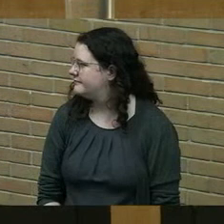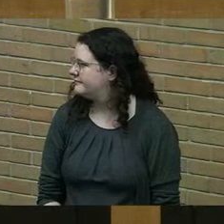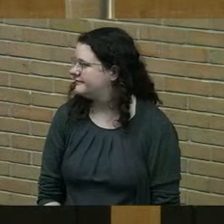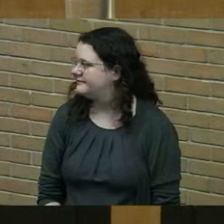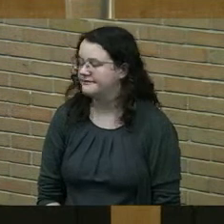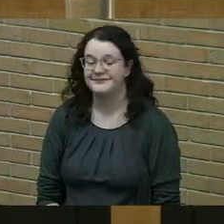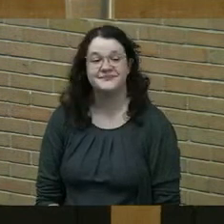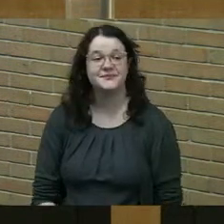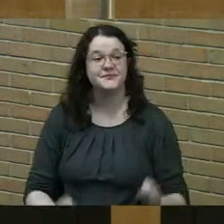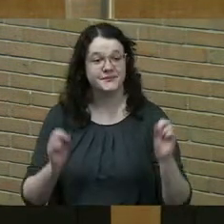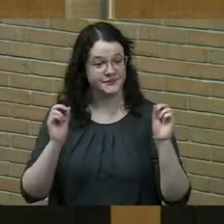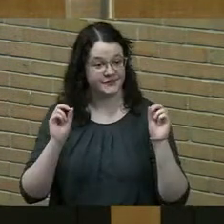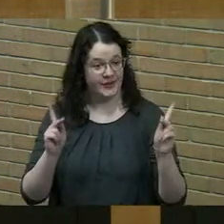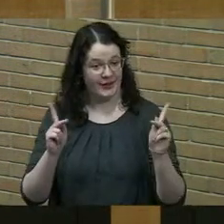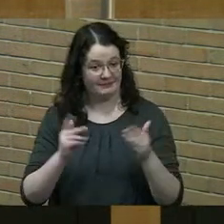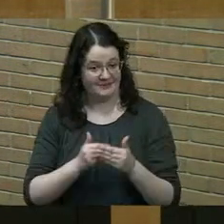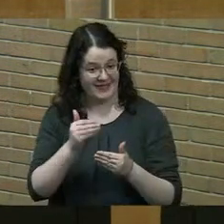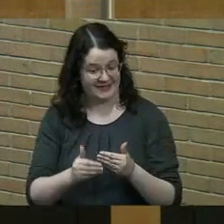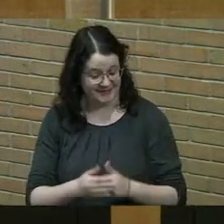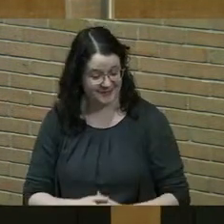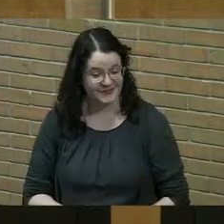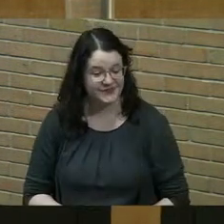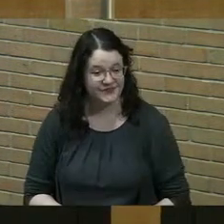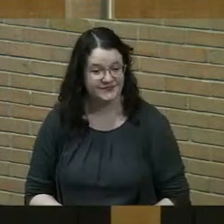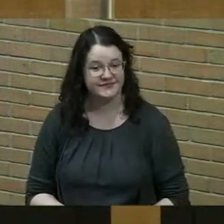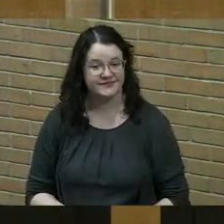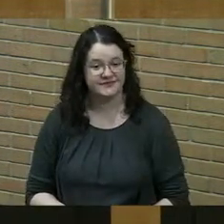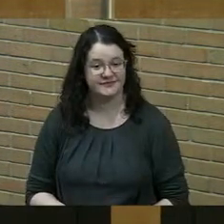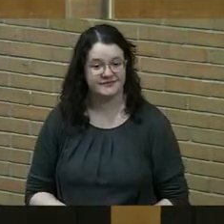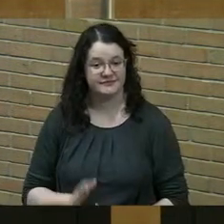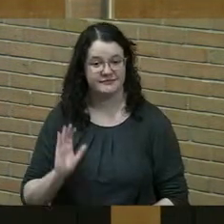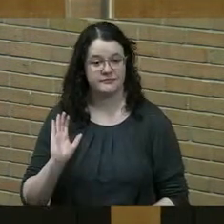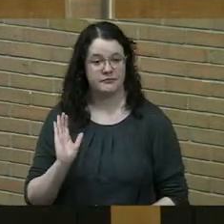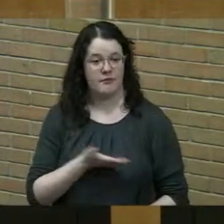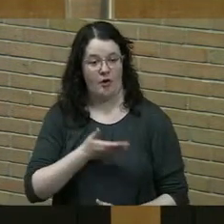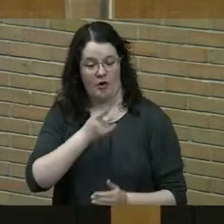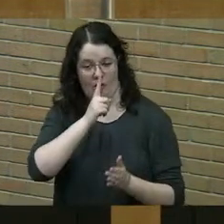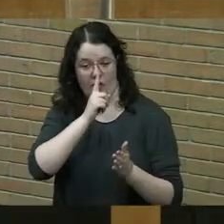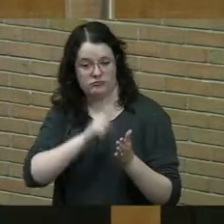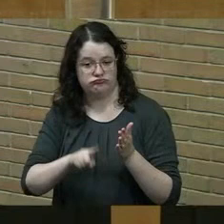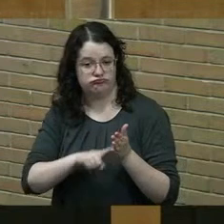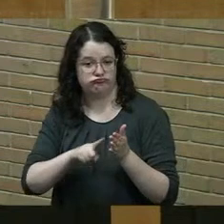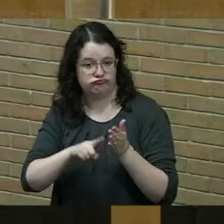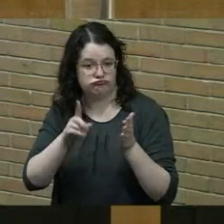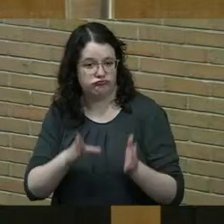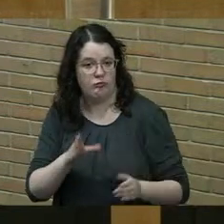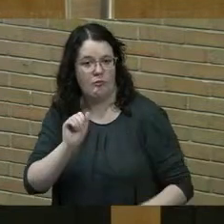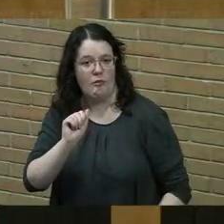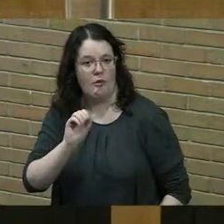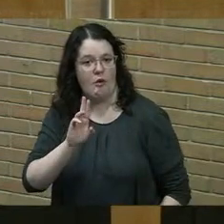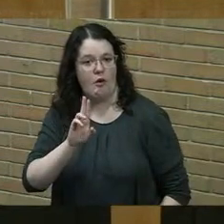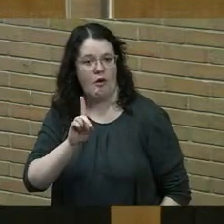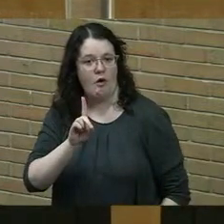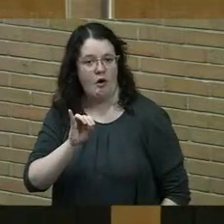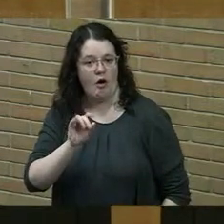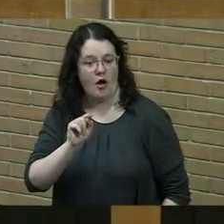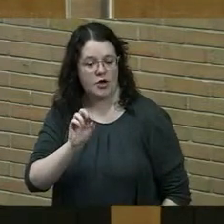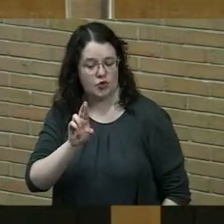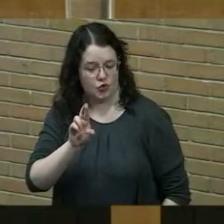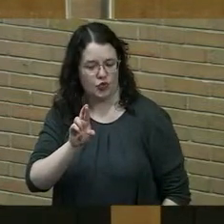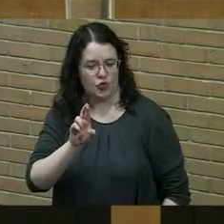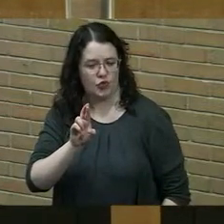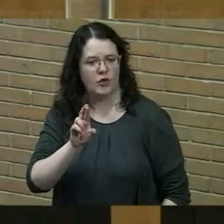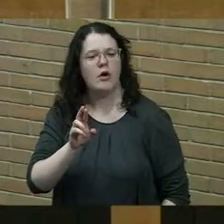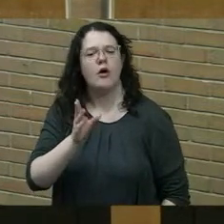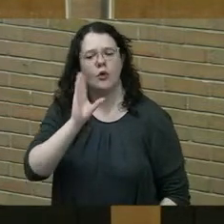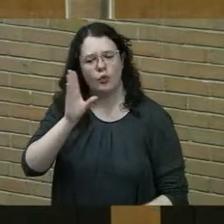Okay, next, our auditors will be presenting a summary of their